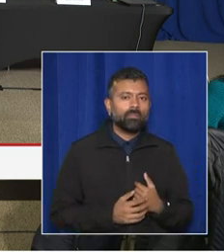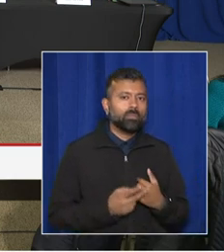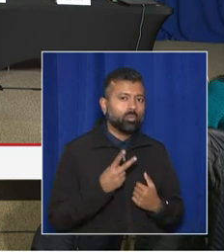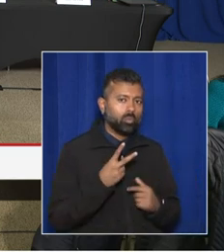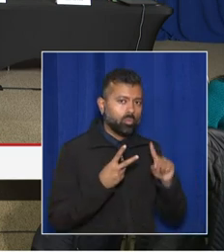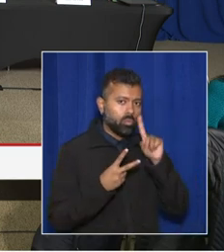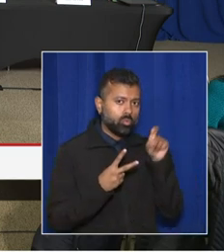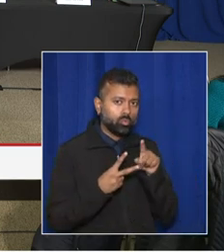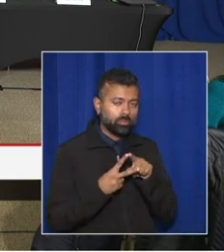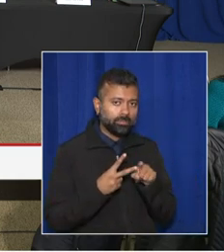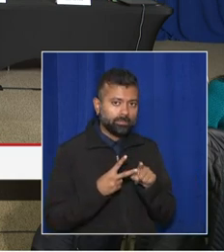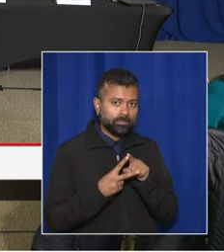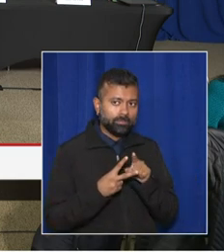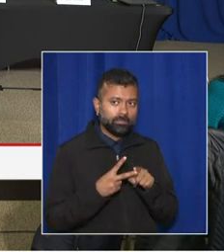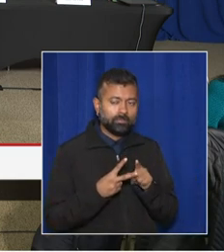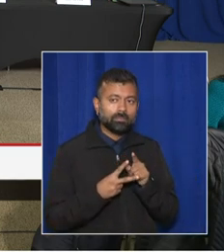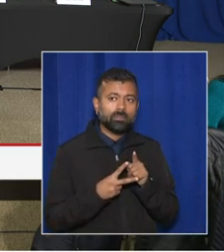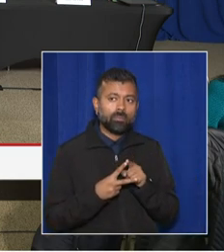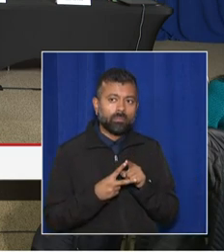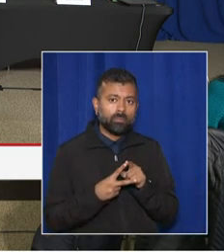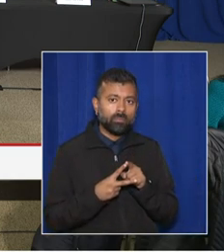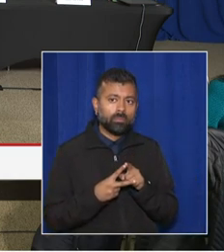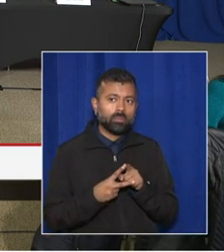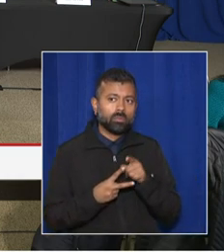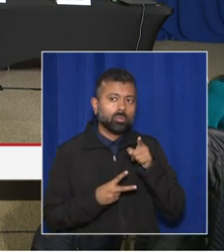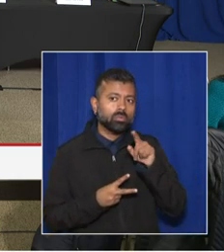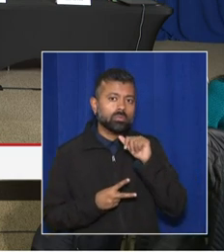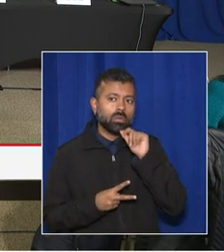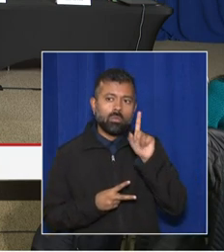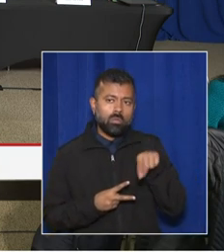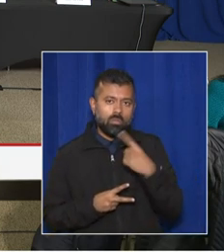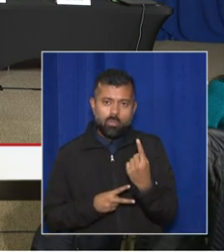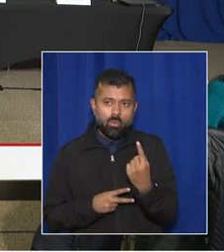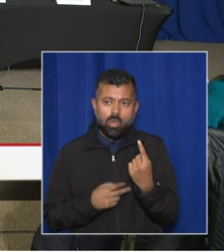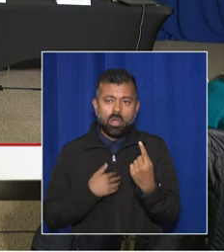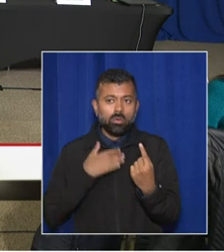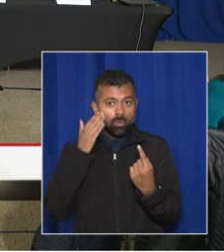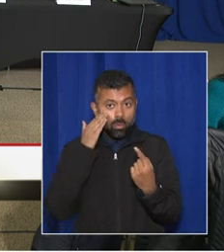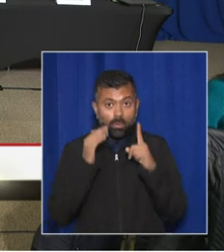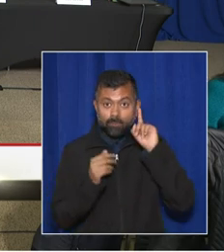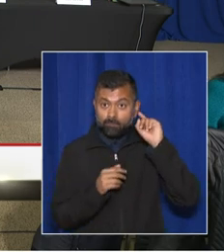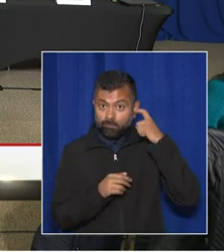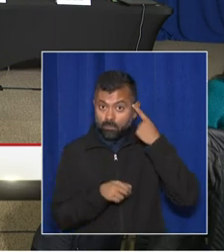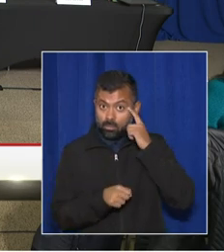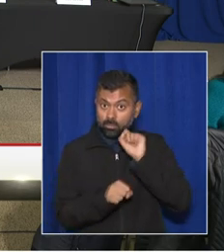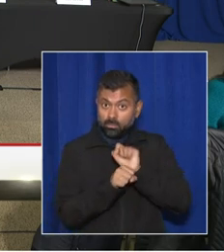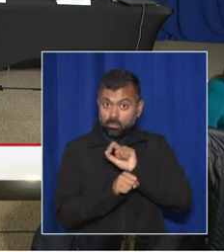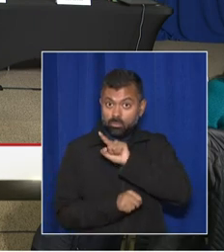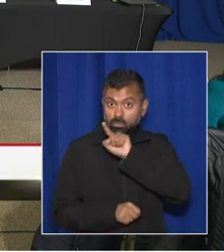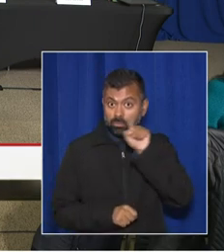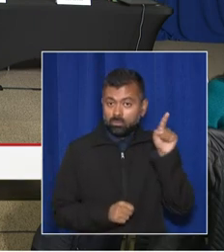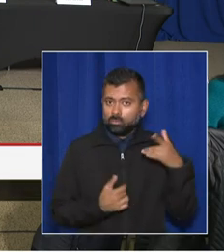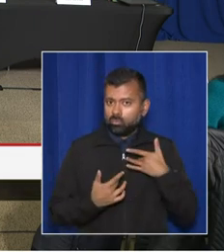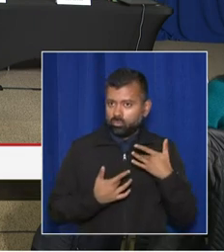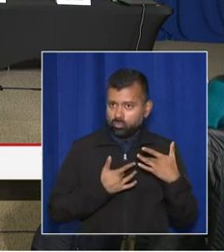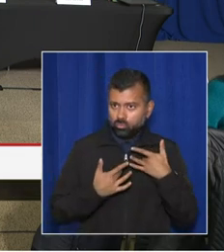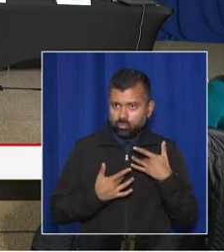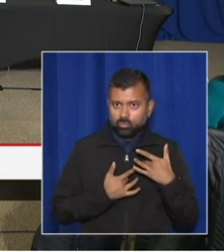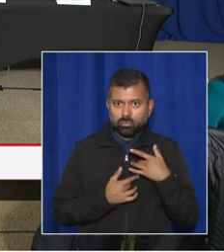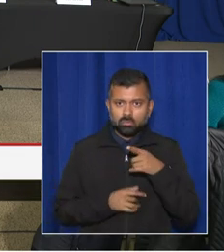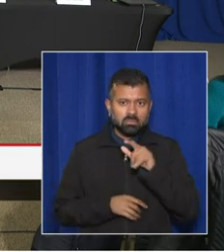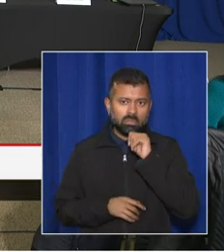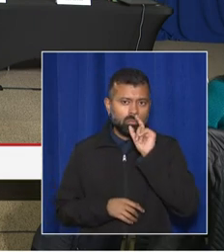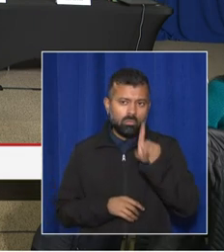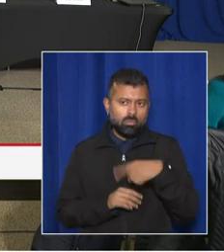efforts here to cushion the fall for federal workers. Governor Moore did the same on Friday, and Youngkin's done the same too. But I guess I'm wondering